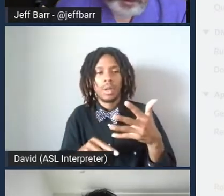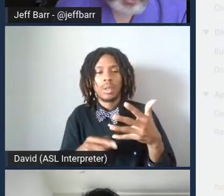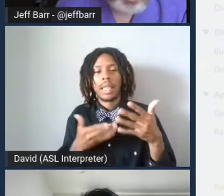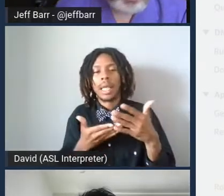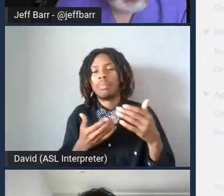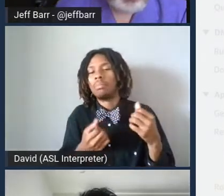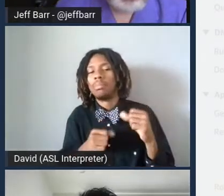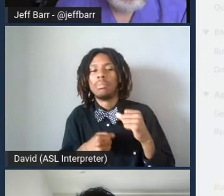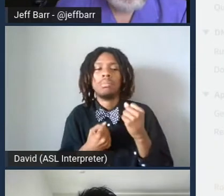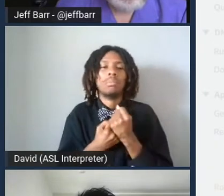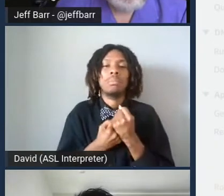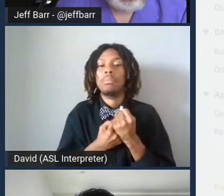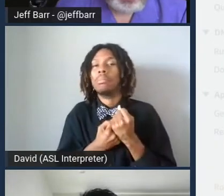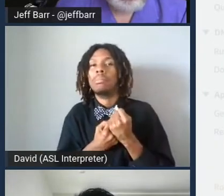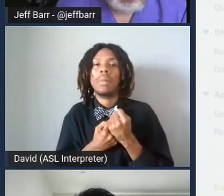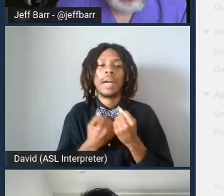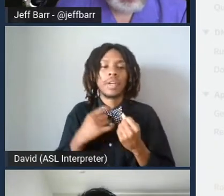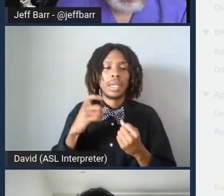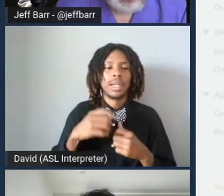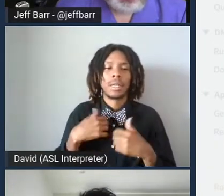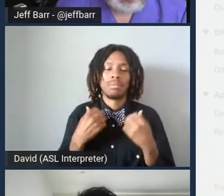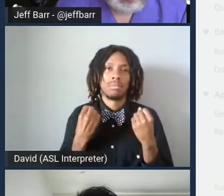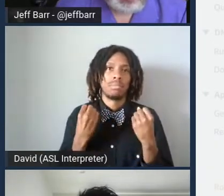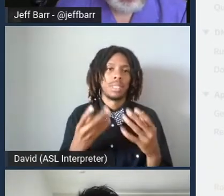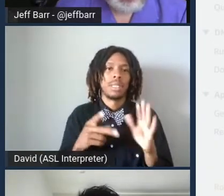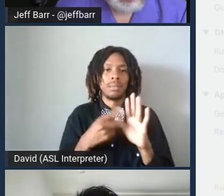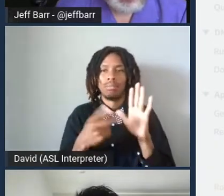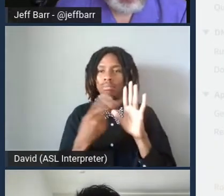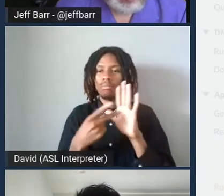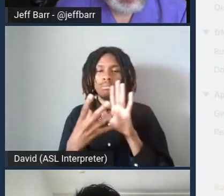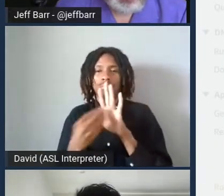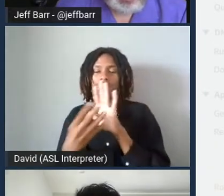as redundancies. And we have plenty of redundant capacity there.